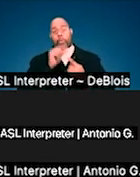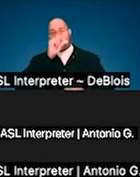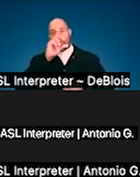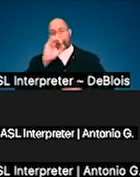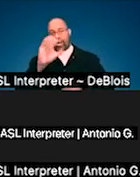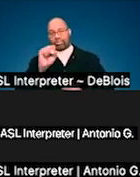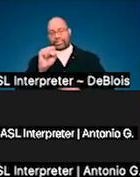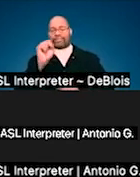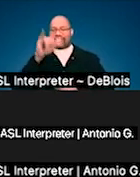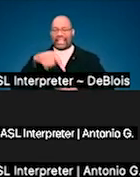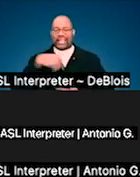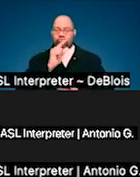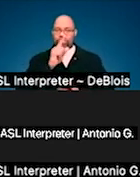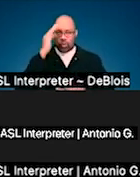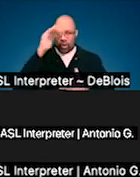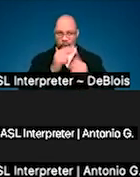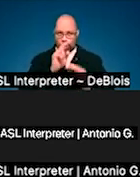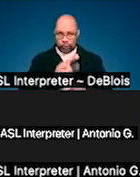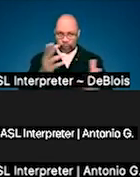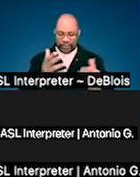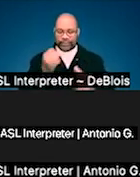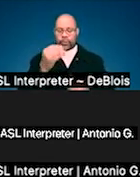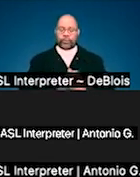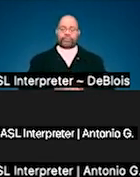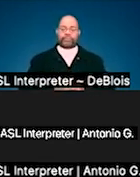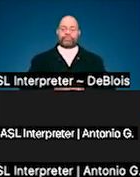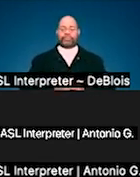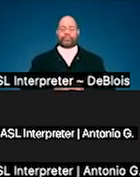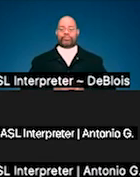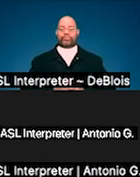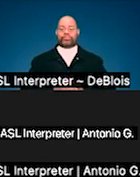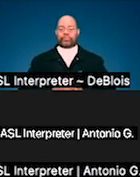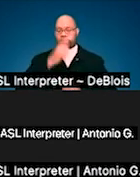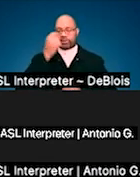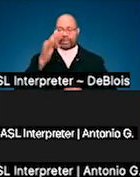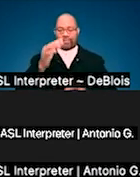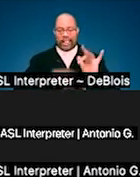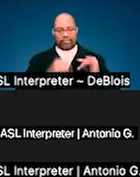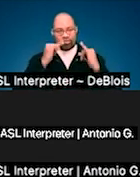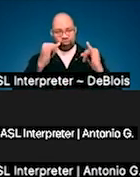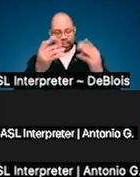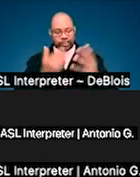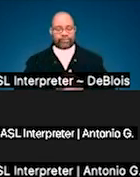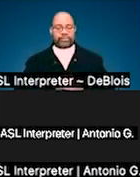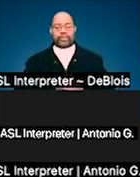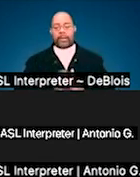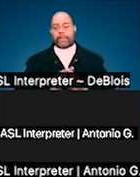Those I don't really know how to use, so because of a lack of instruction.